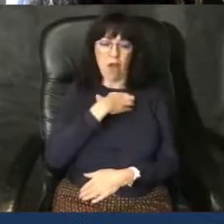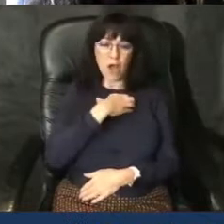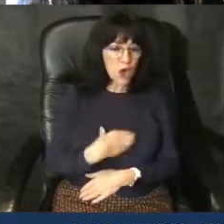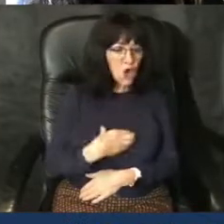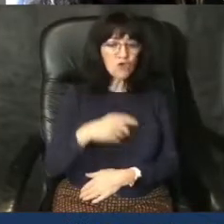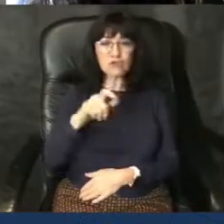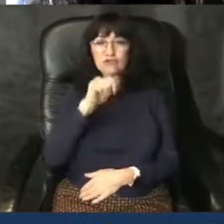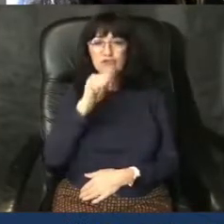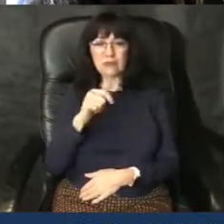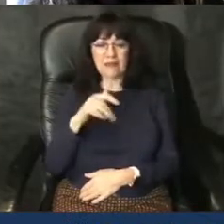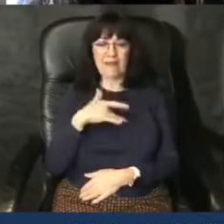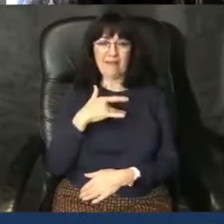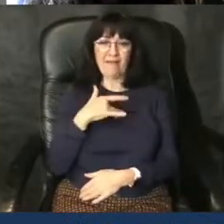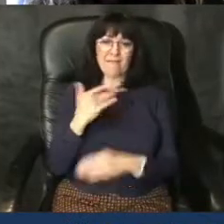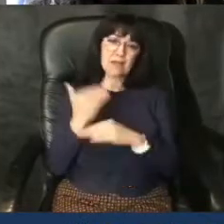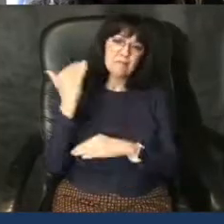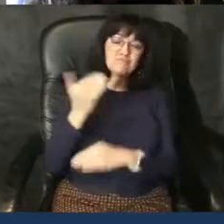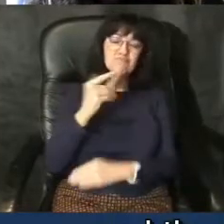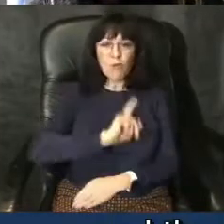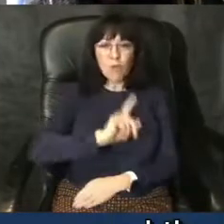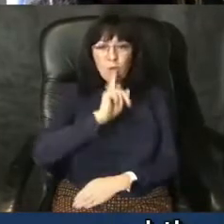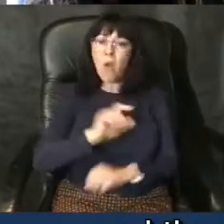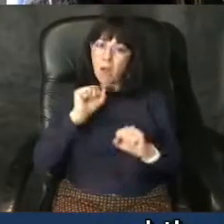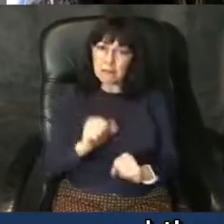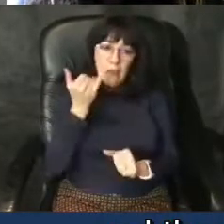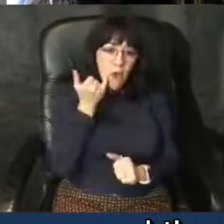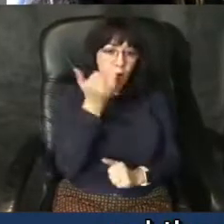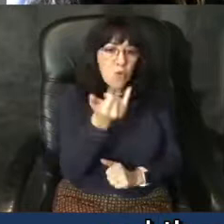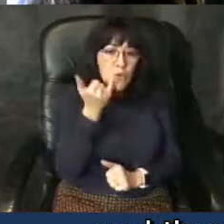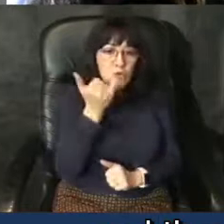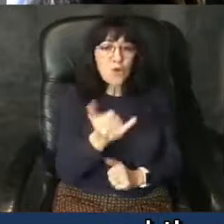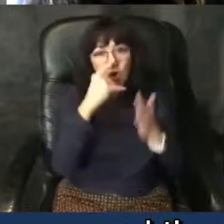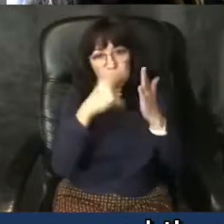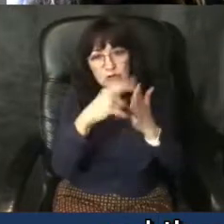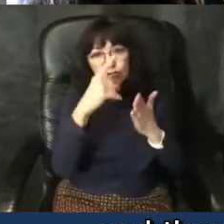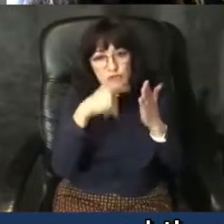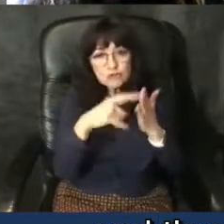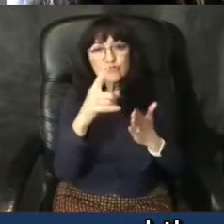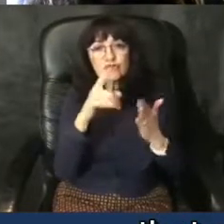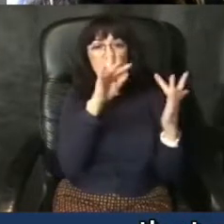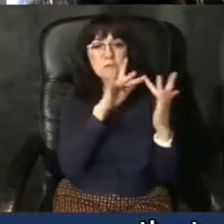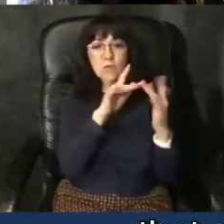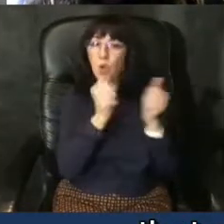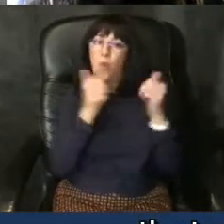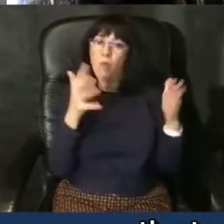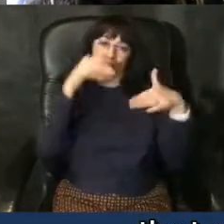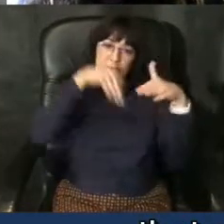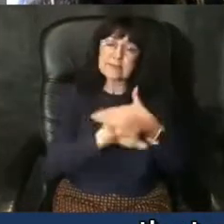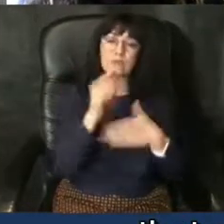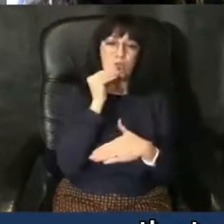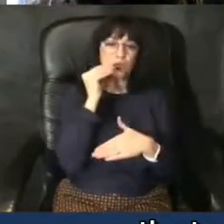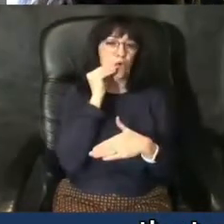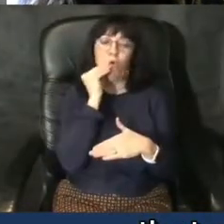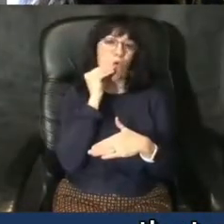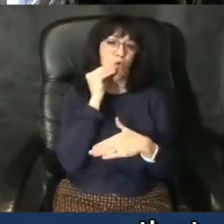provide that through telehealth, through phone calls, and through visits, socially distant. And so thank you for that question. And if